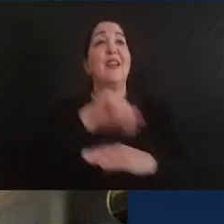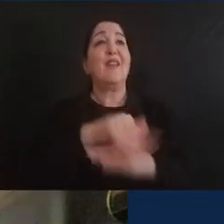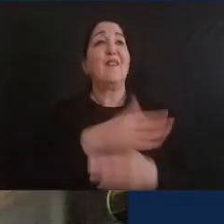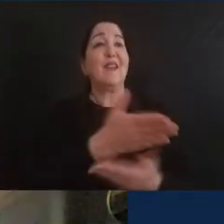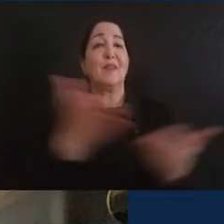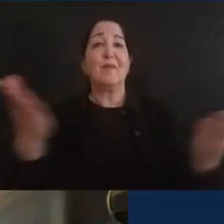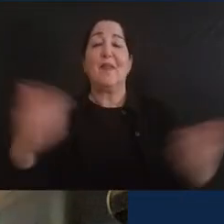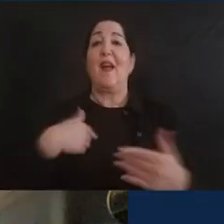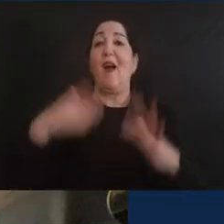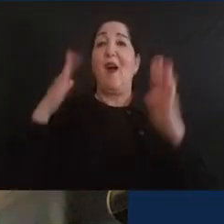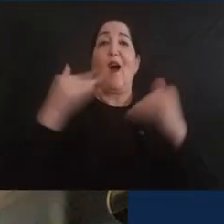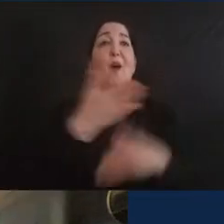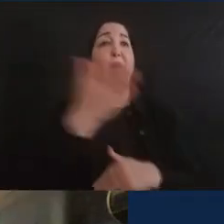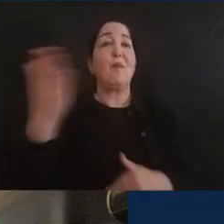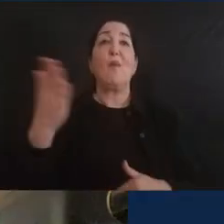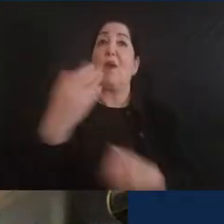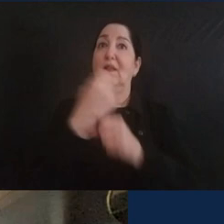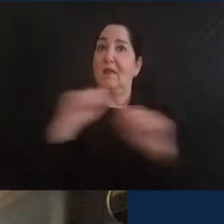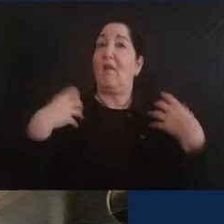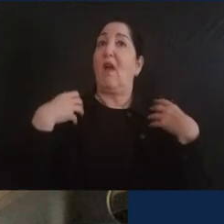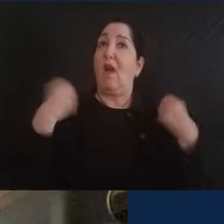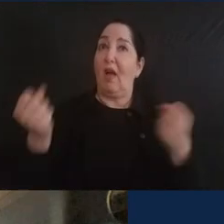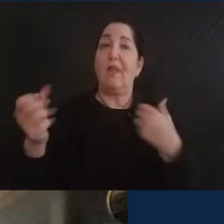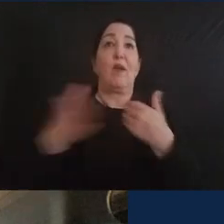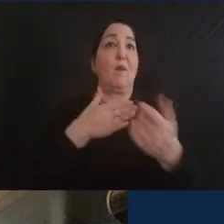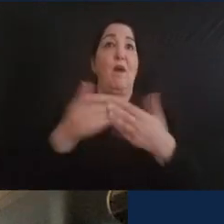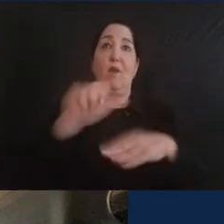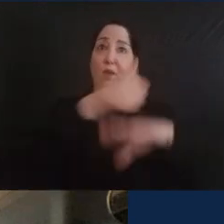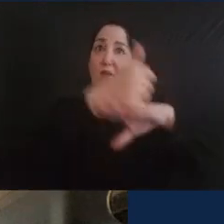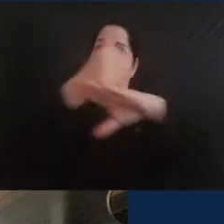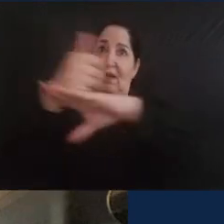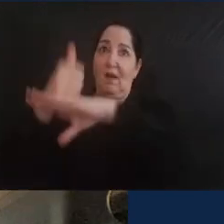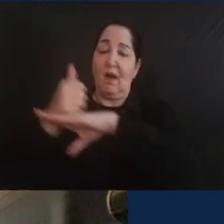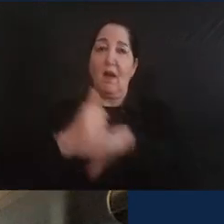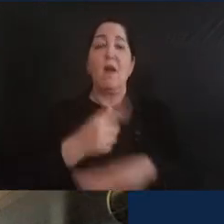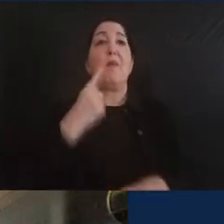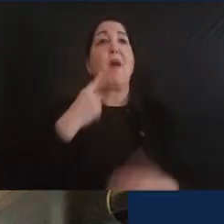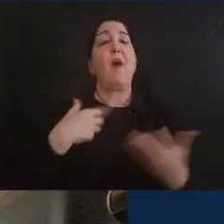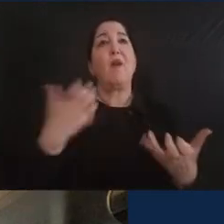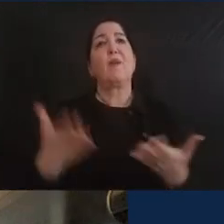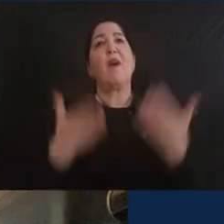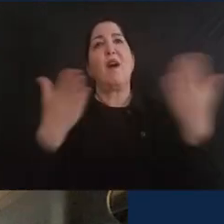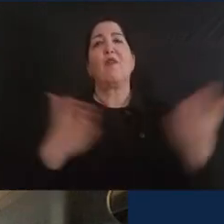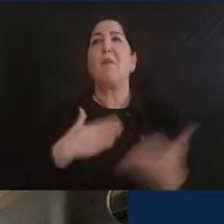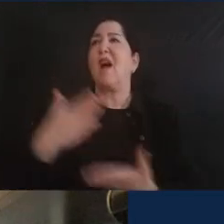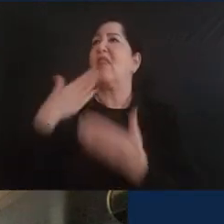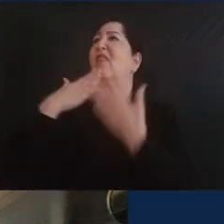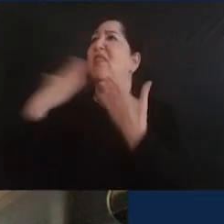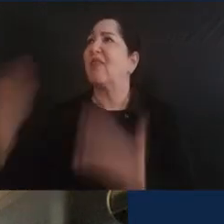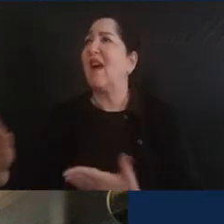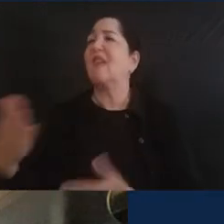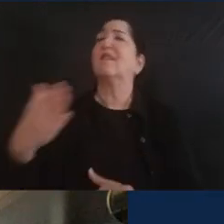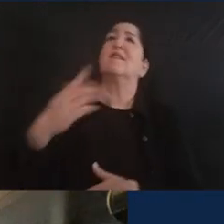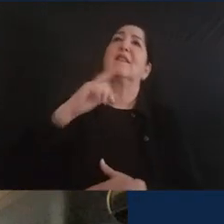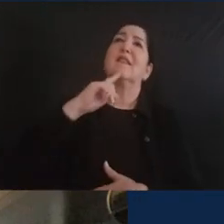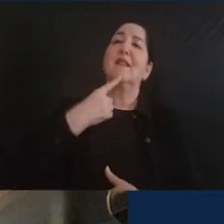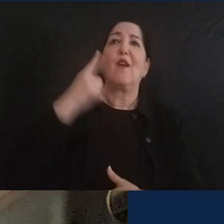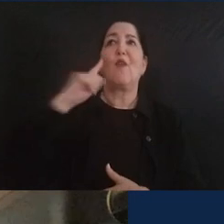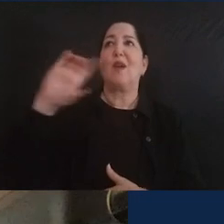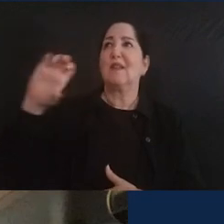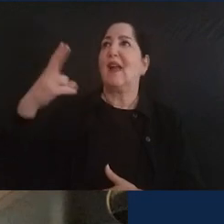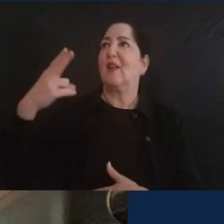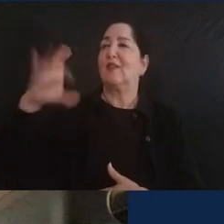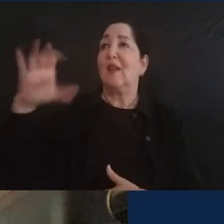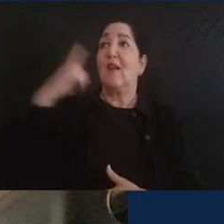Good evening, everybody. I hope that you are all safe and healthy wherever you may be. I want to offer my sincere thanks to the CHC,